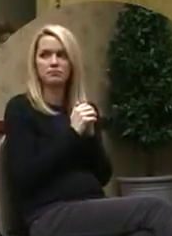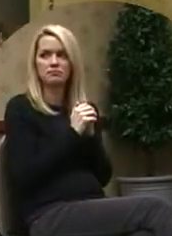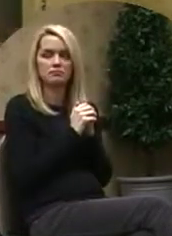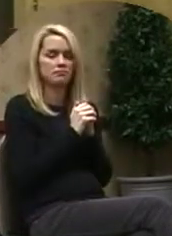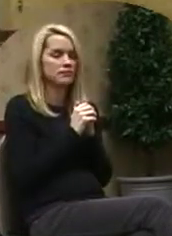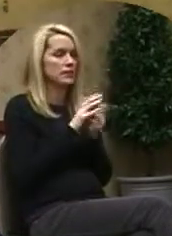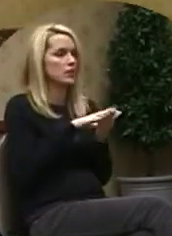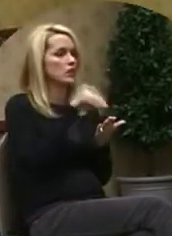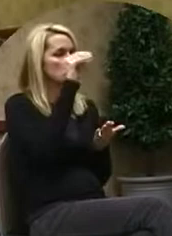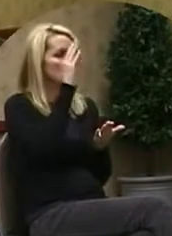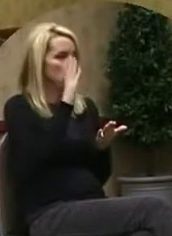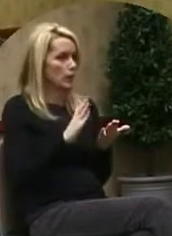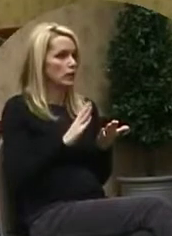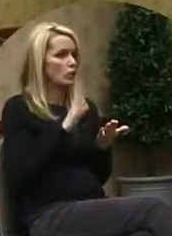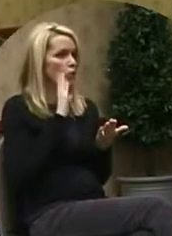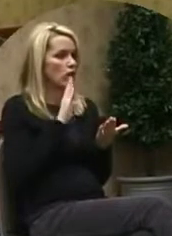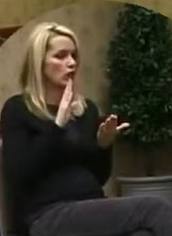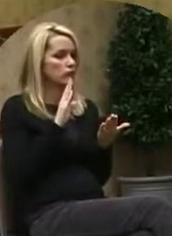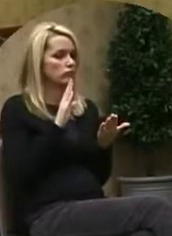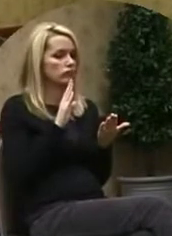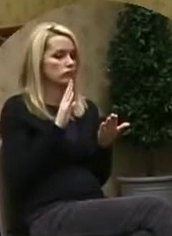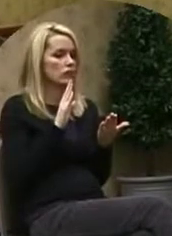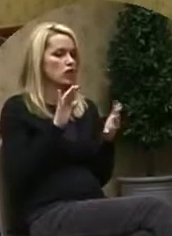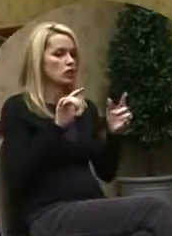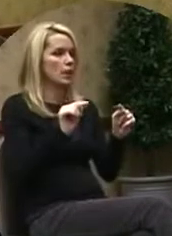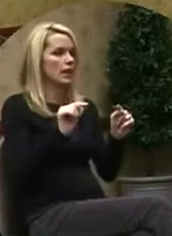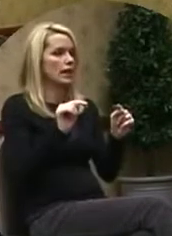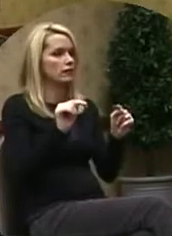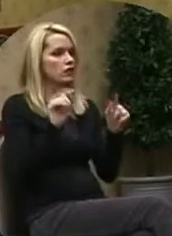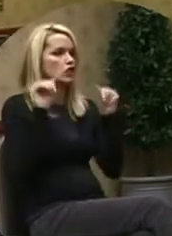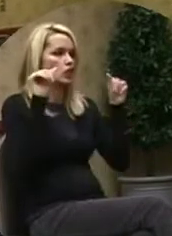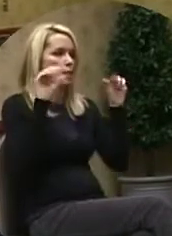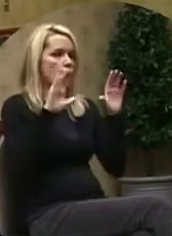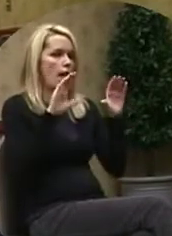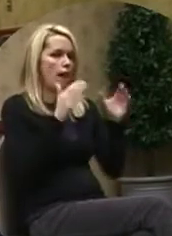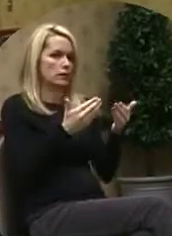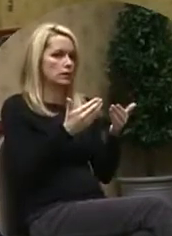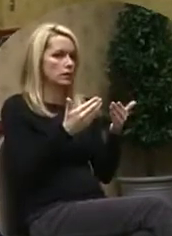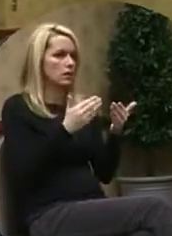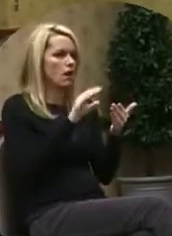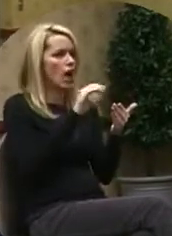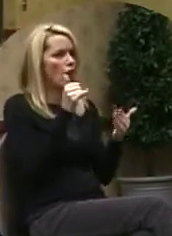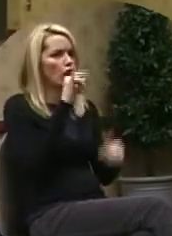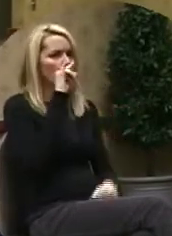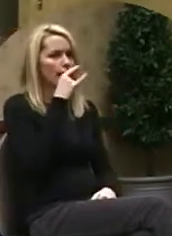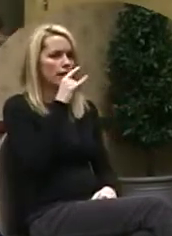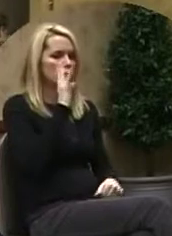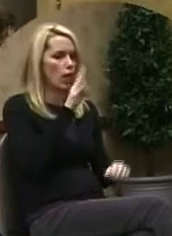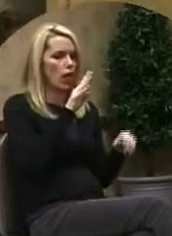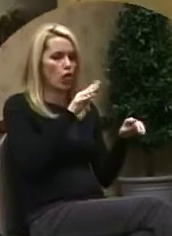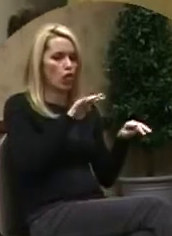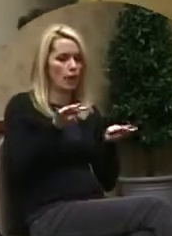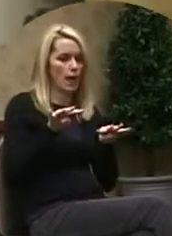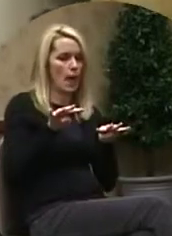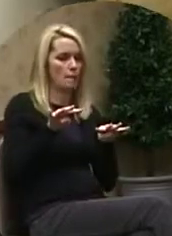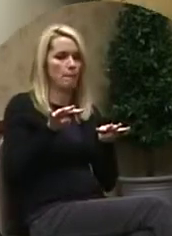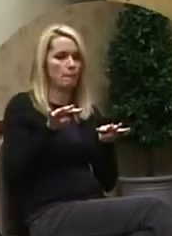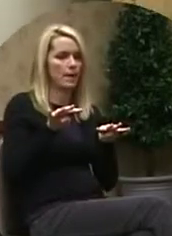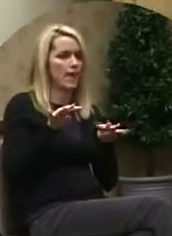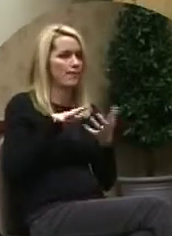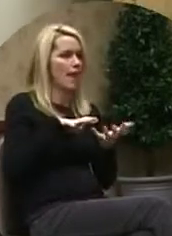that in PE. And all of the other kids turn and look at them and they